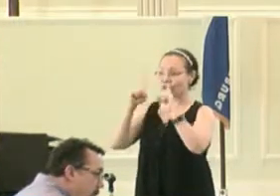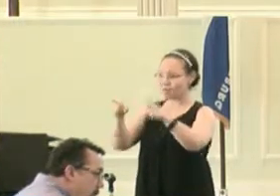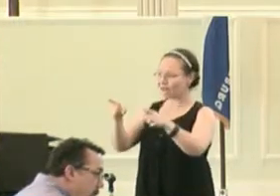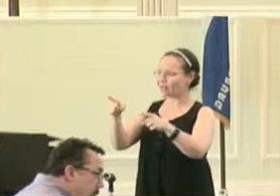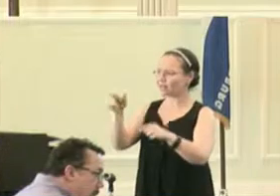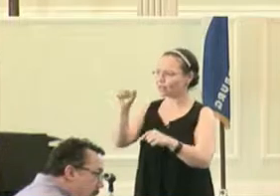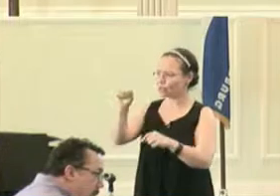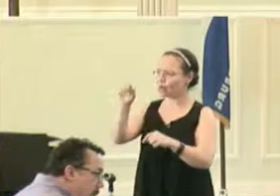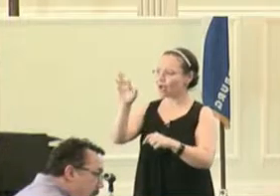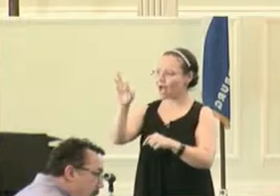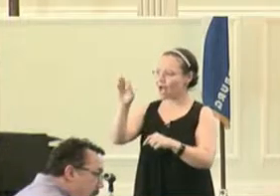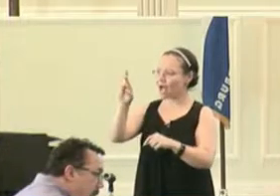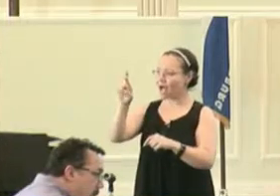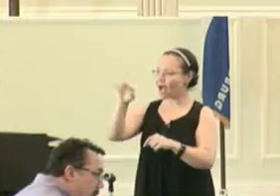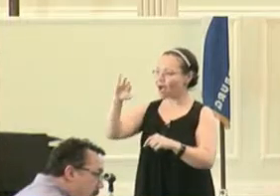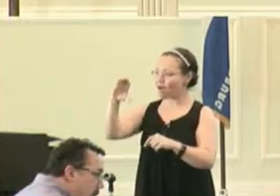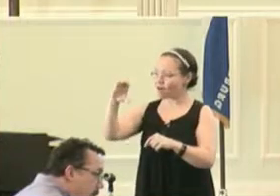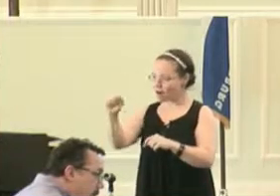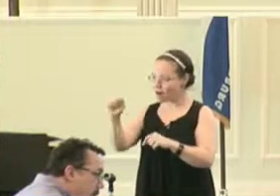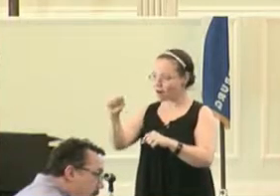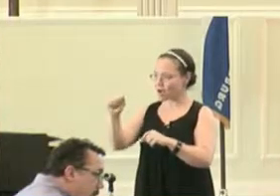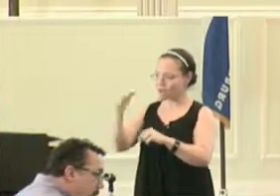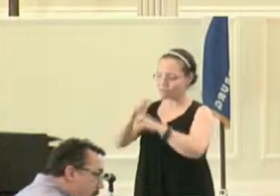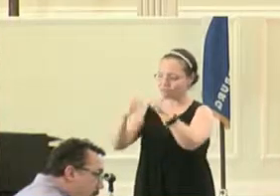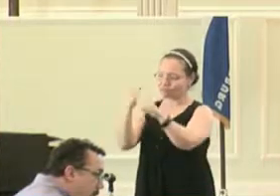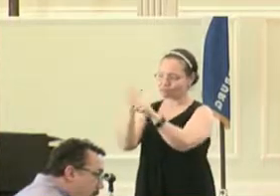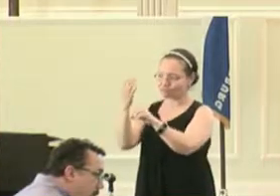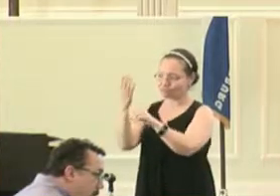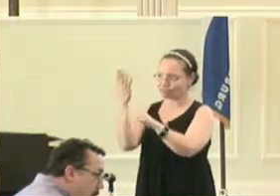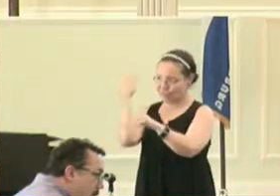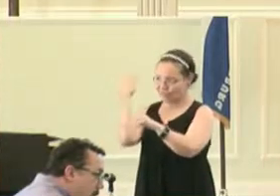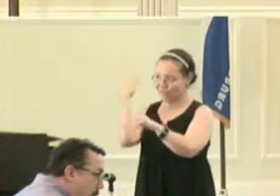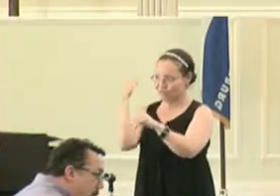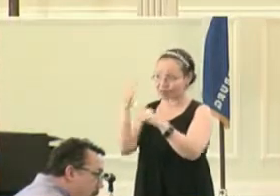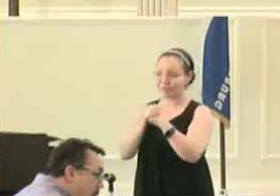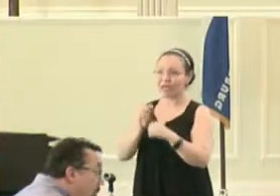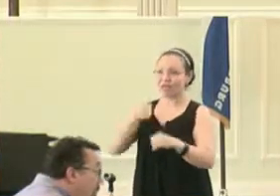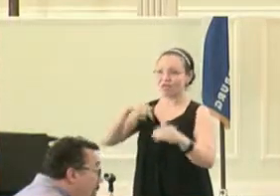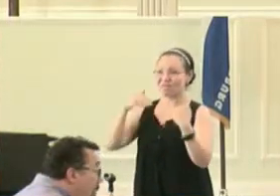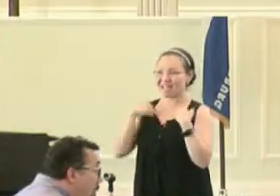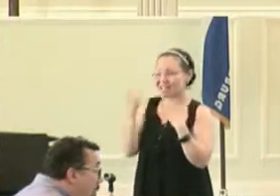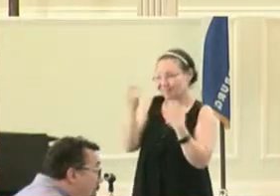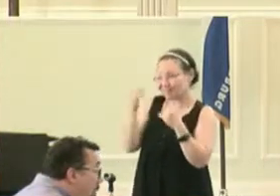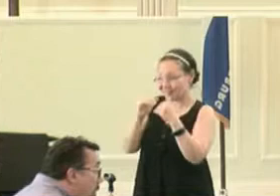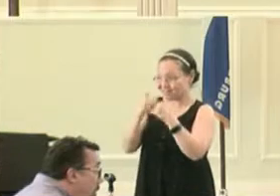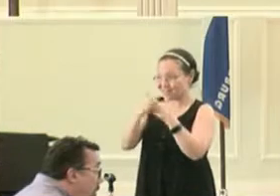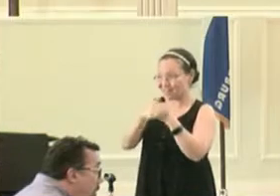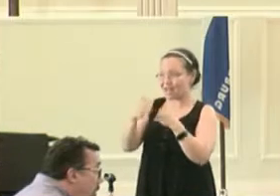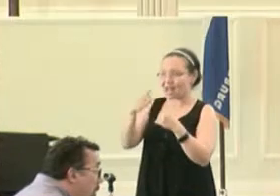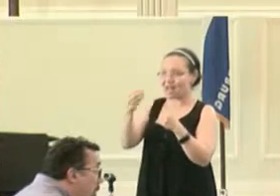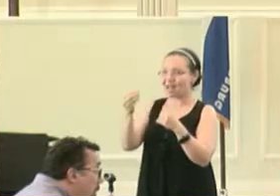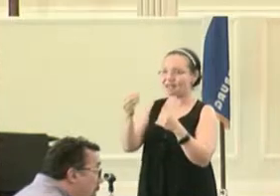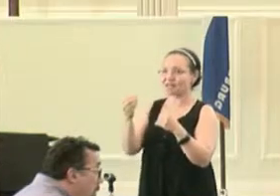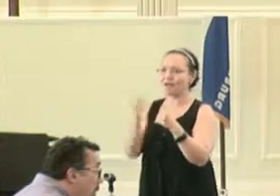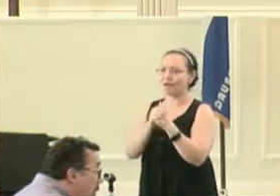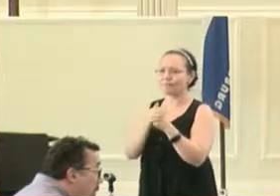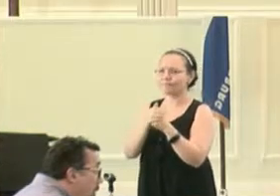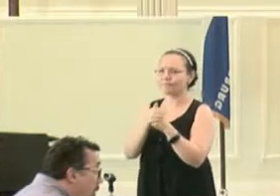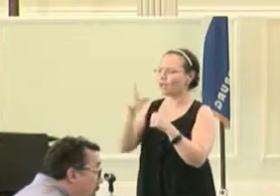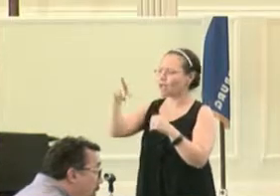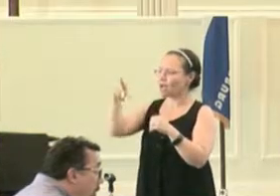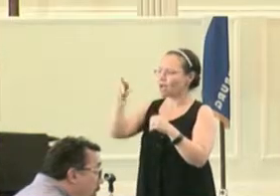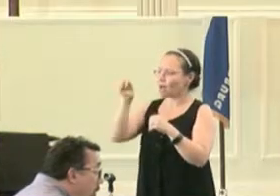few years ago, we were going and we had a few loaves of bread and some peanut butter, and we were